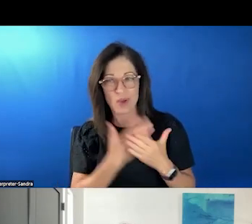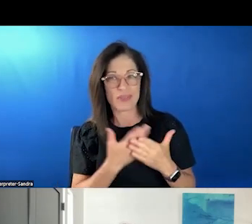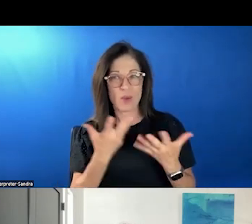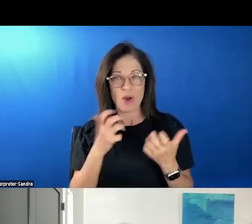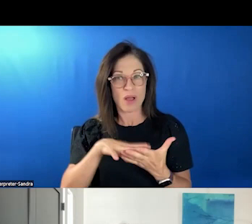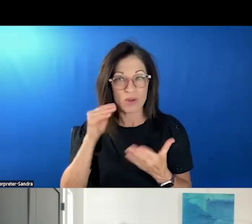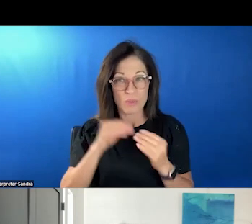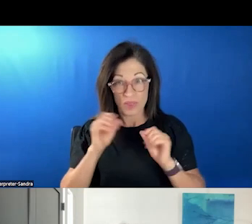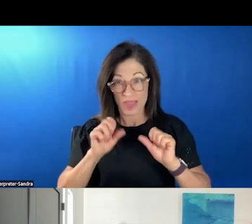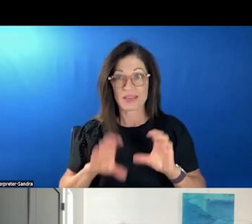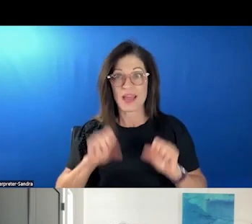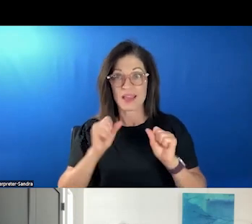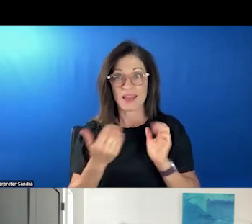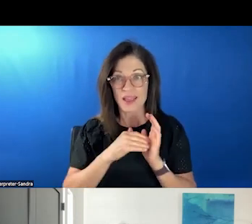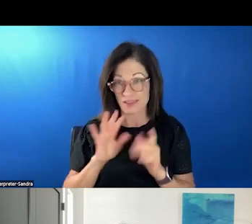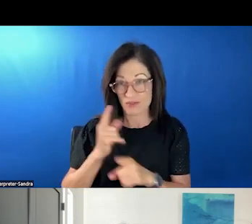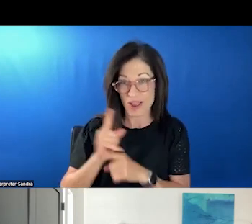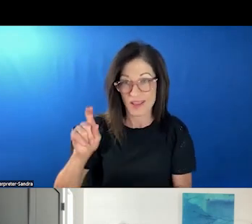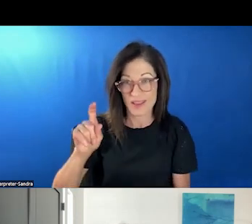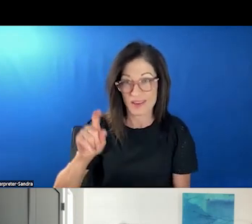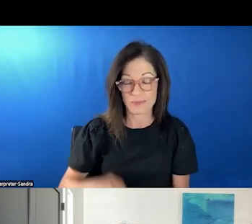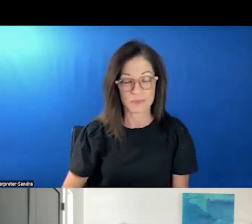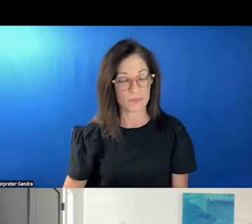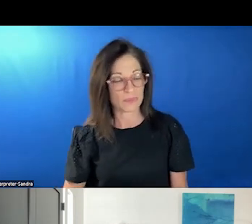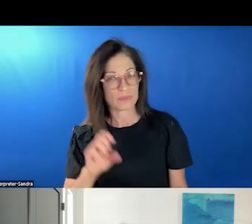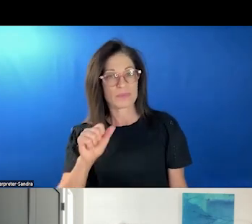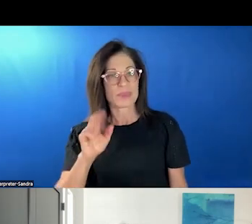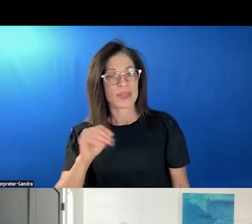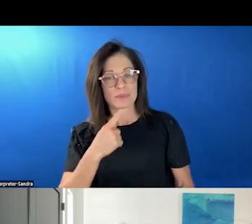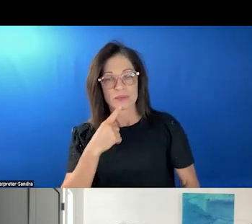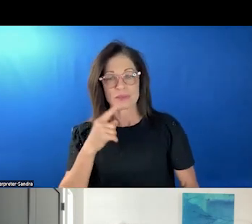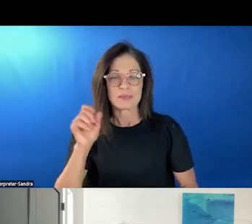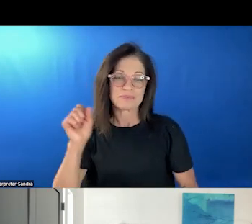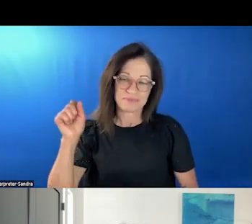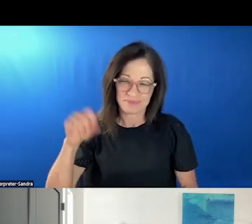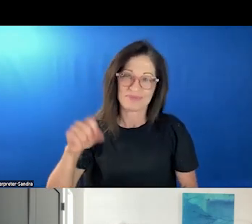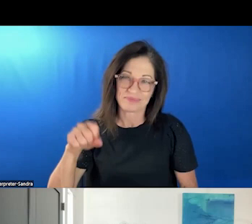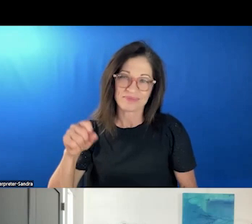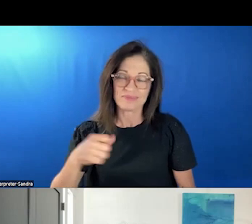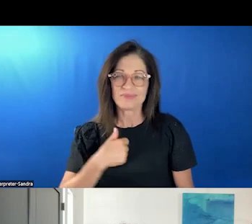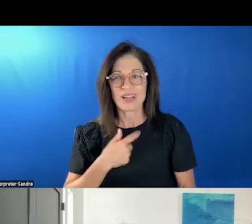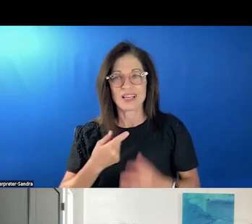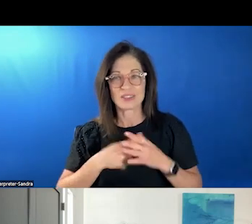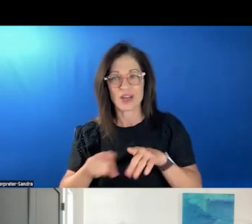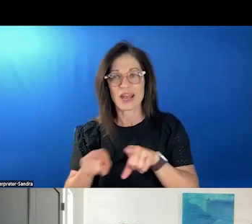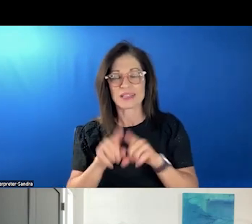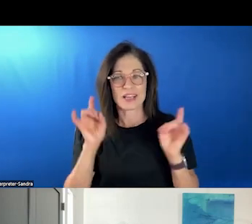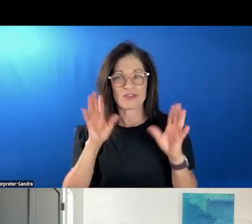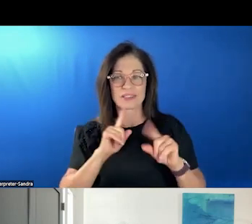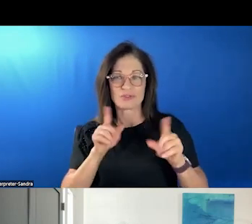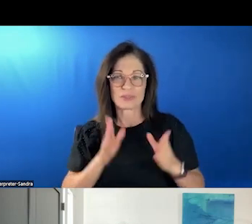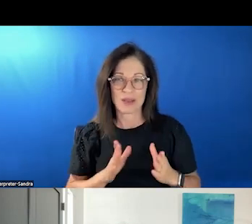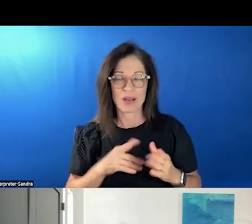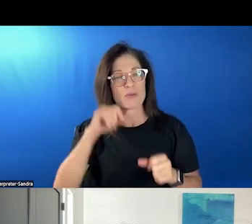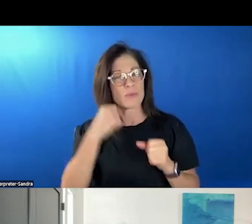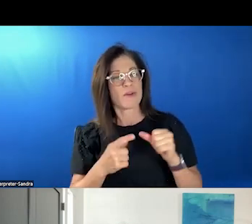it. Is that right? Yeah, I started in this space as a crisis responder, and I remember